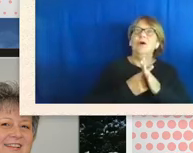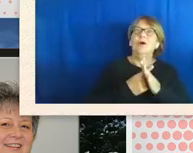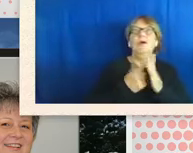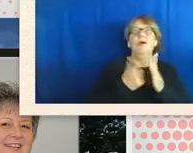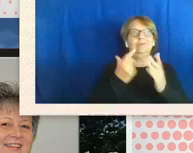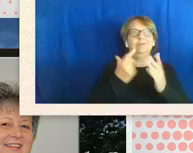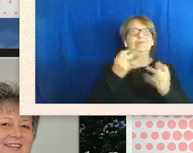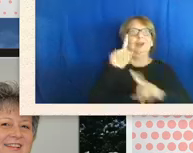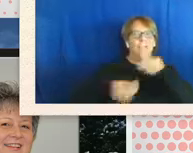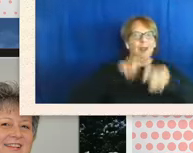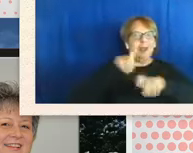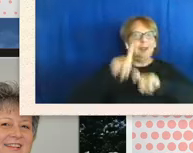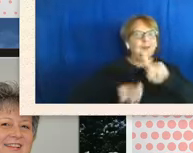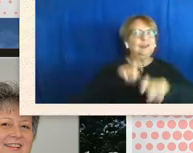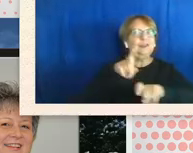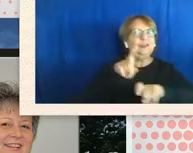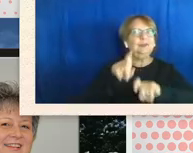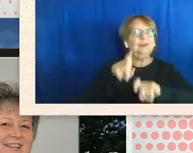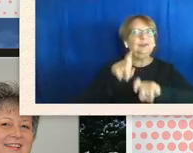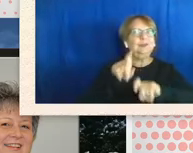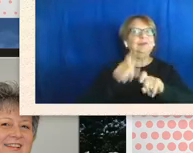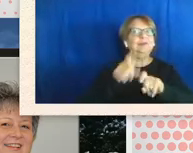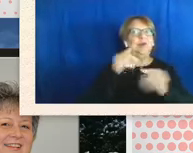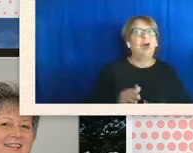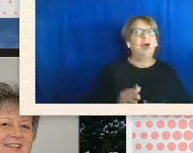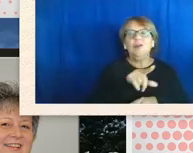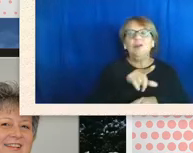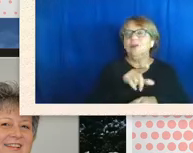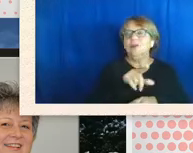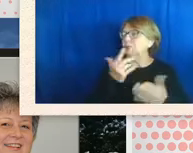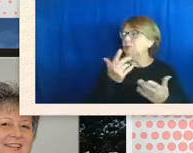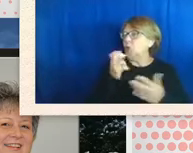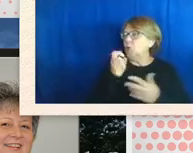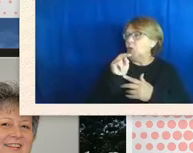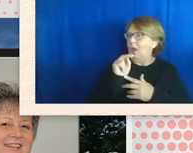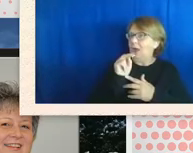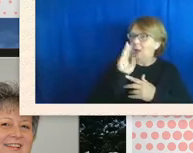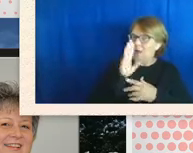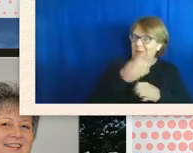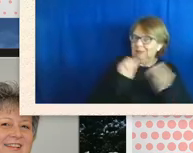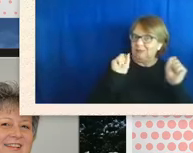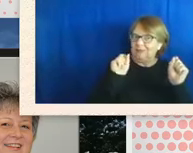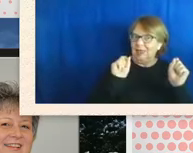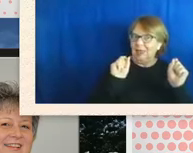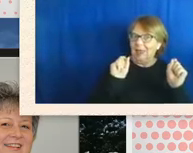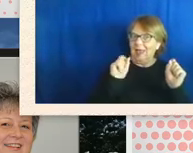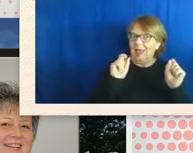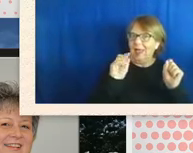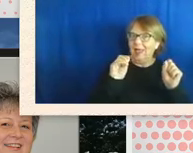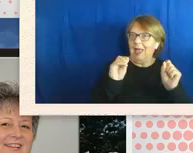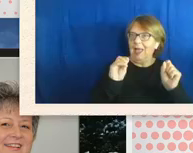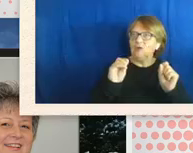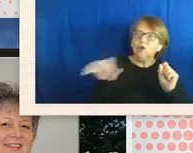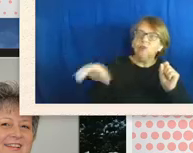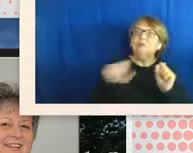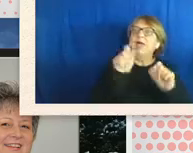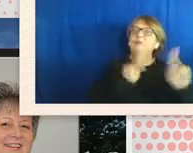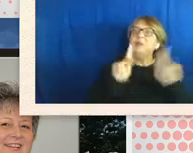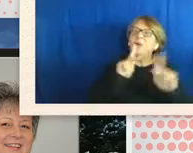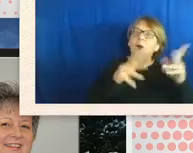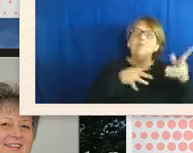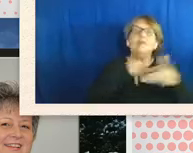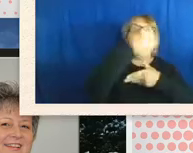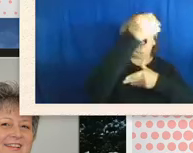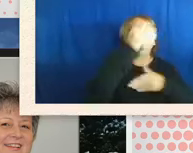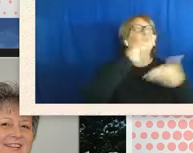our providers about when it's safe to take people out into community to